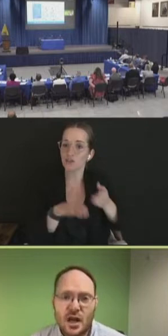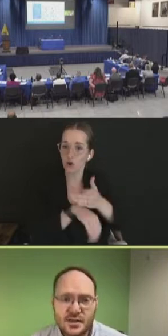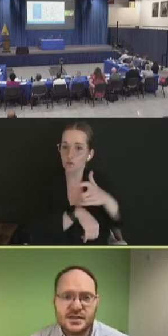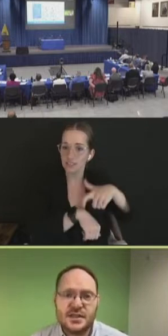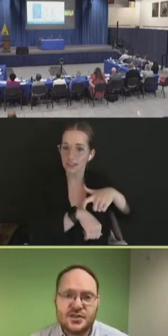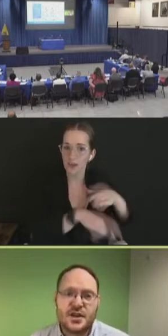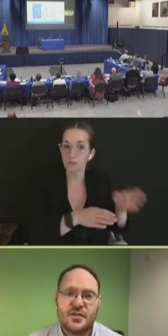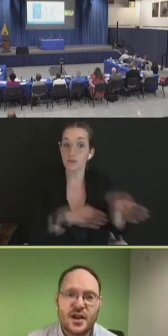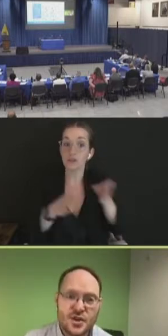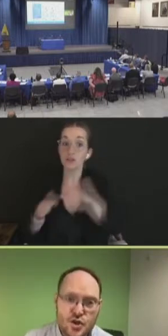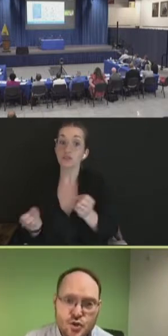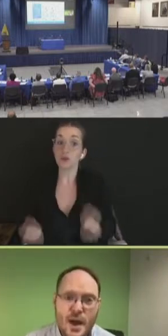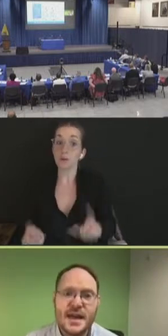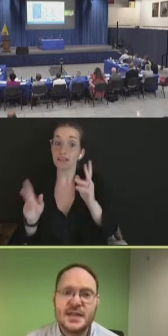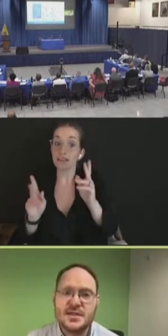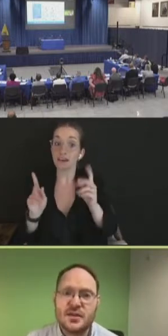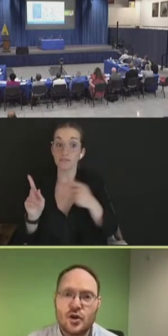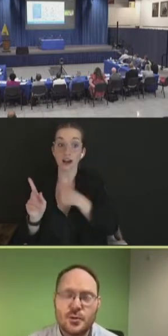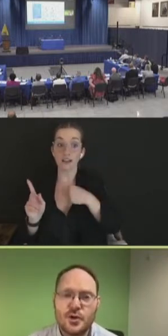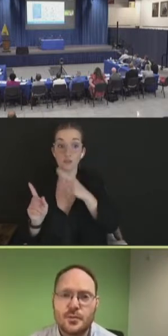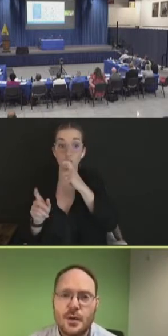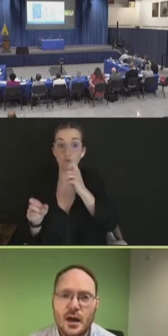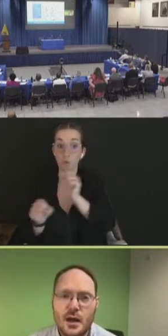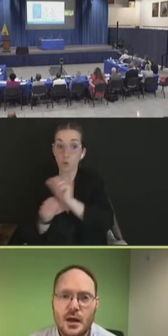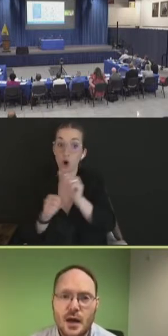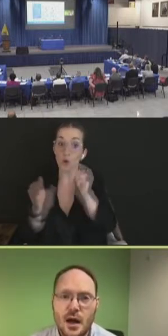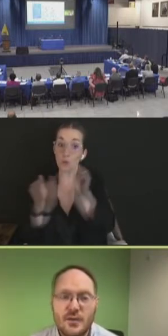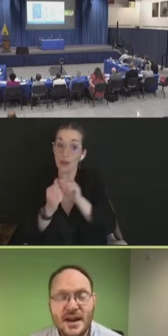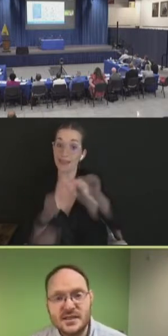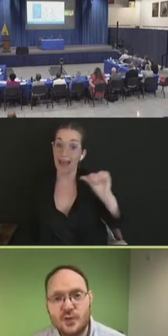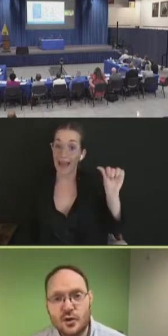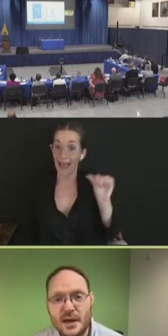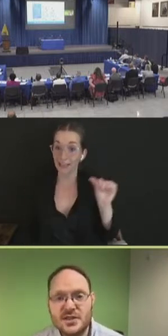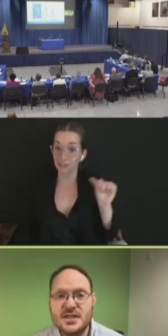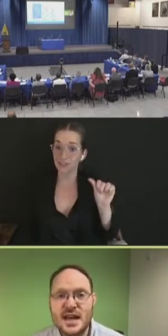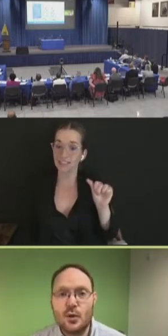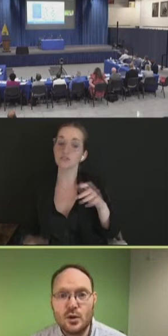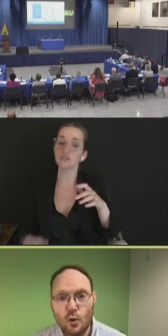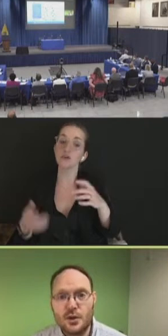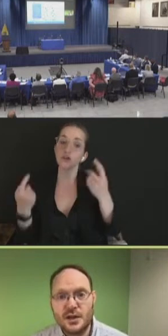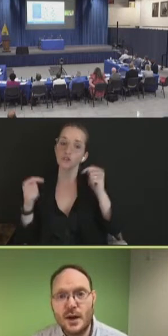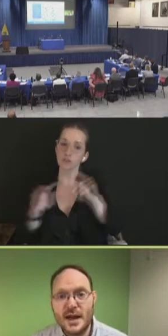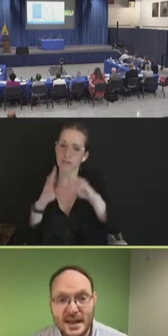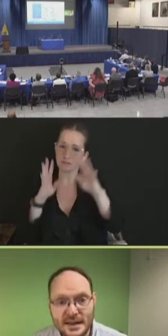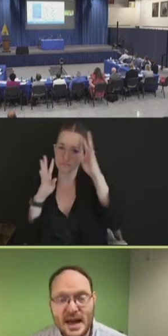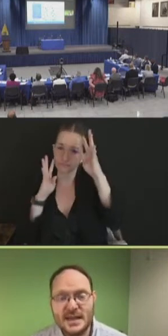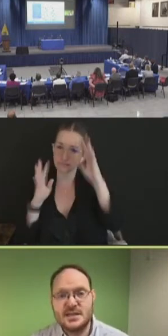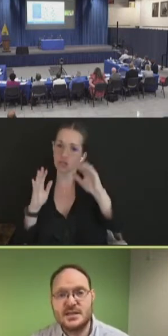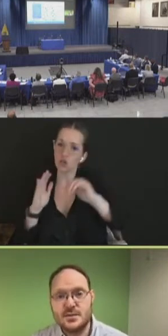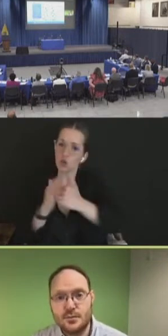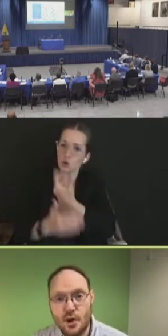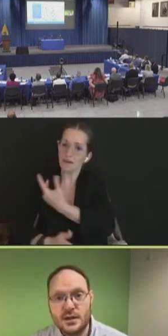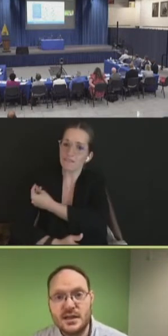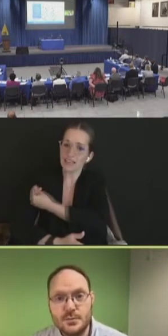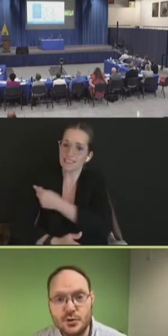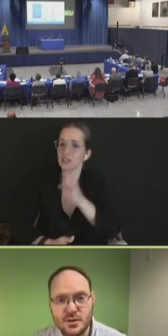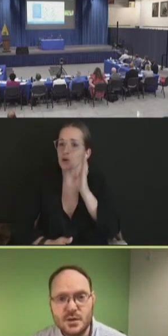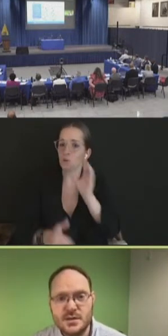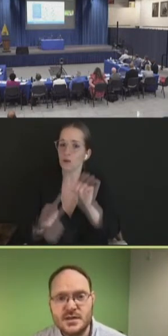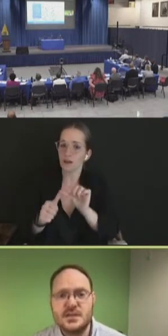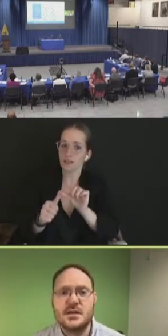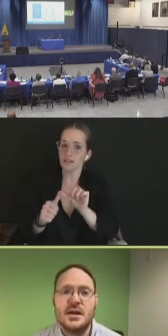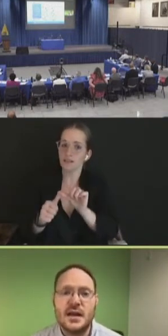are constantly trying to find new ways of coming up of vaccine formulations that will work in a way that enhances broadly